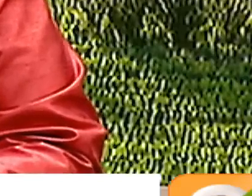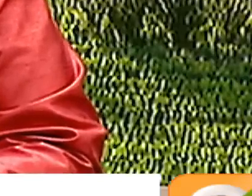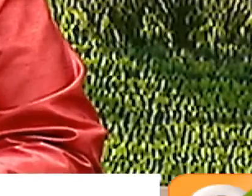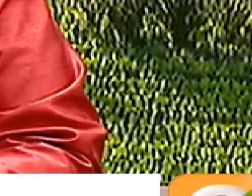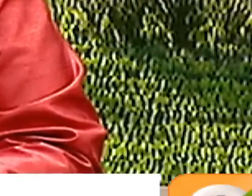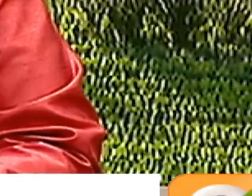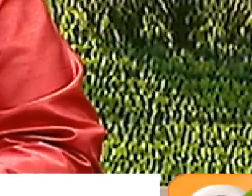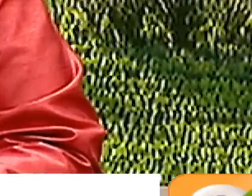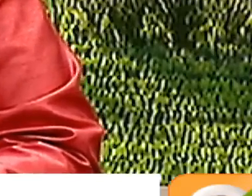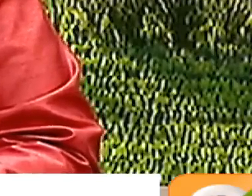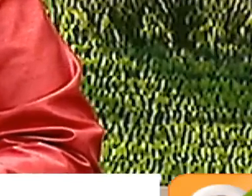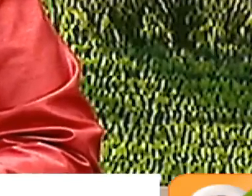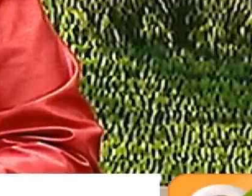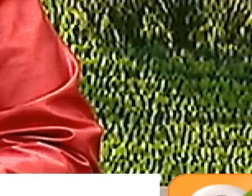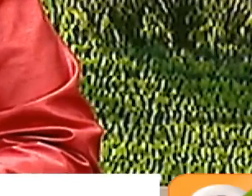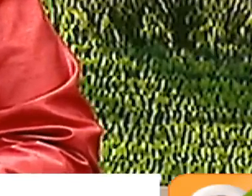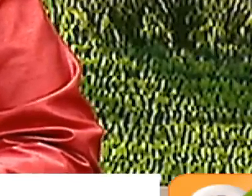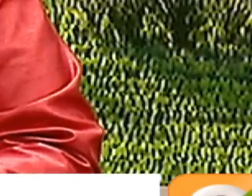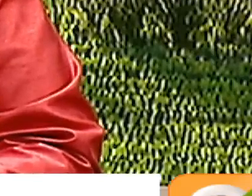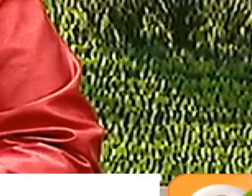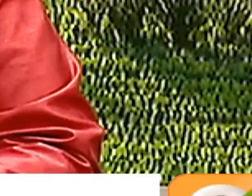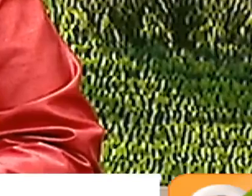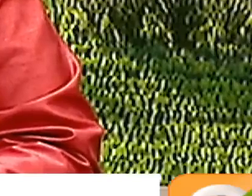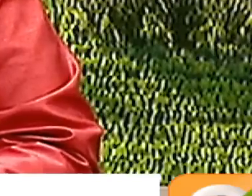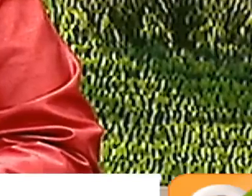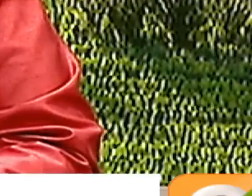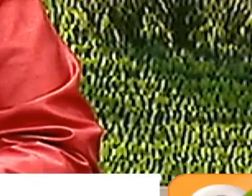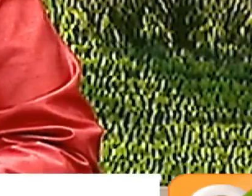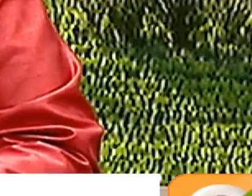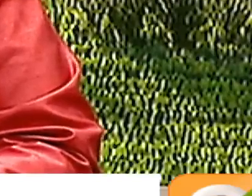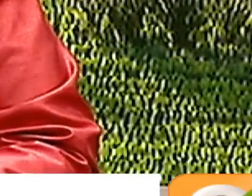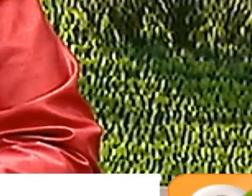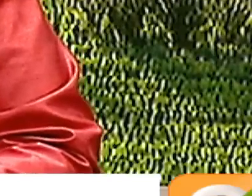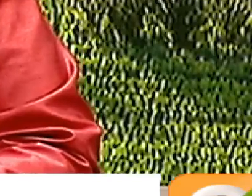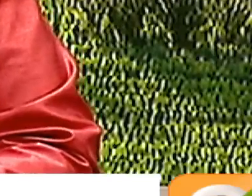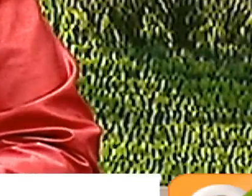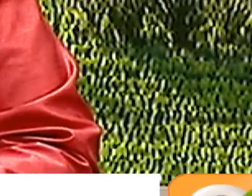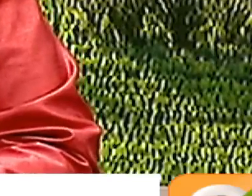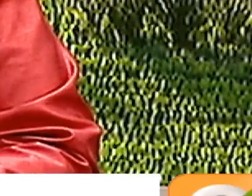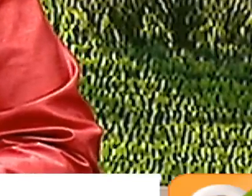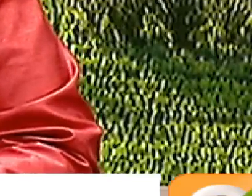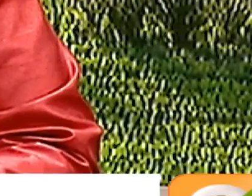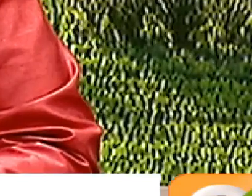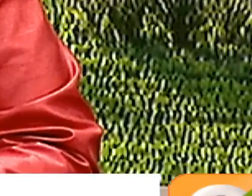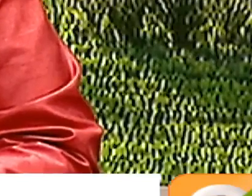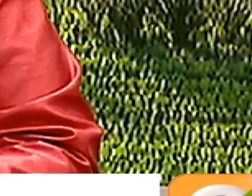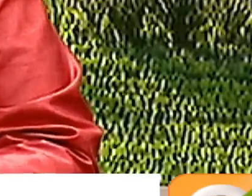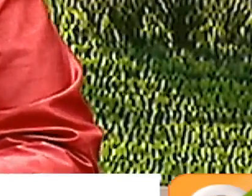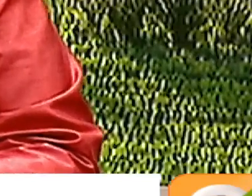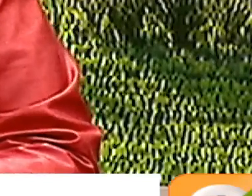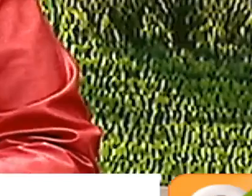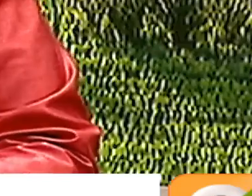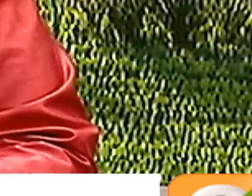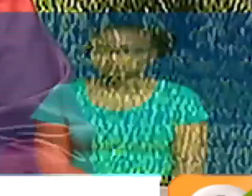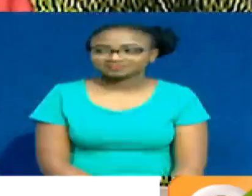Nairobi, because Nairobi, as I said during the launch, was our pilot county. We wanted to see how can we successfully deploy this platform. And